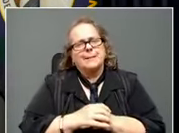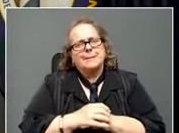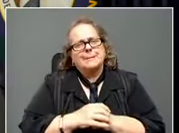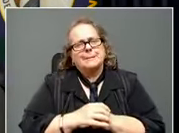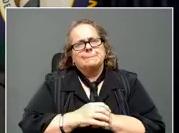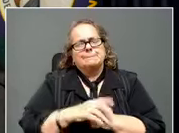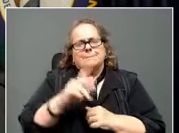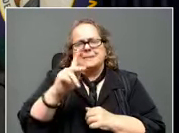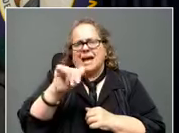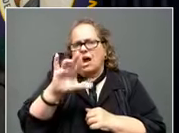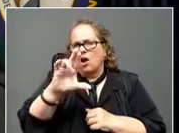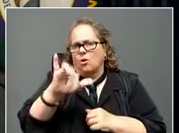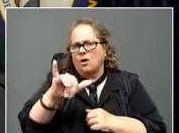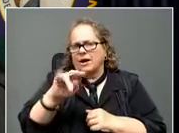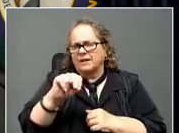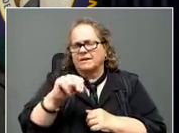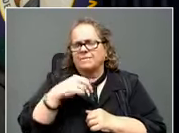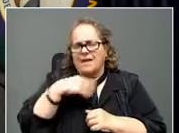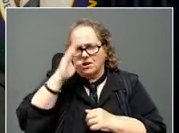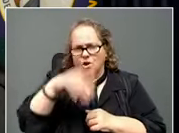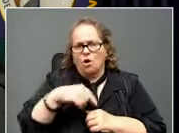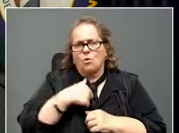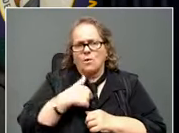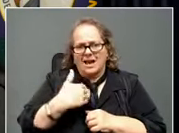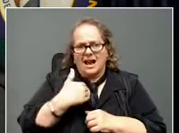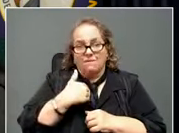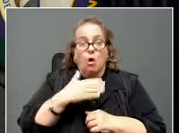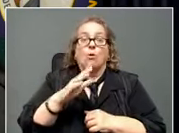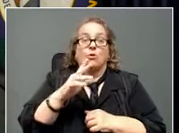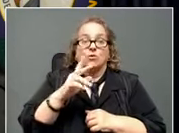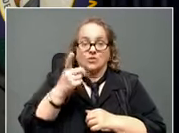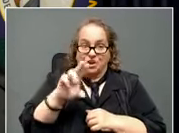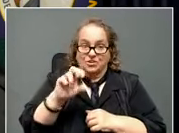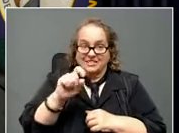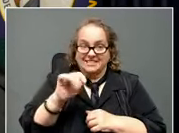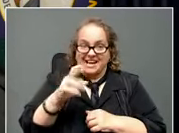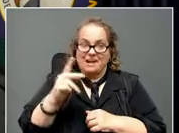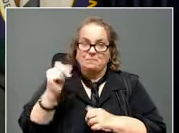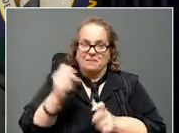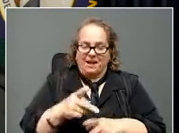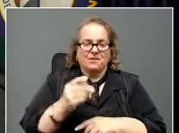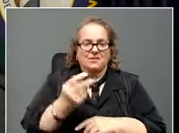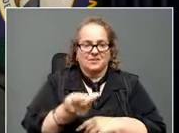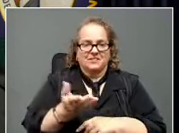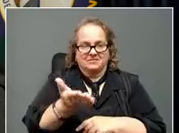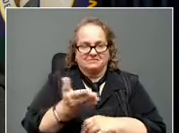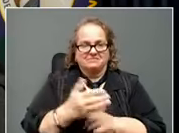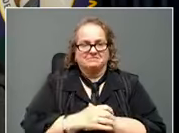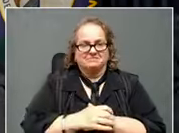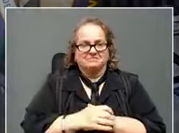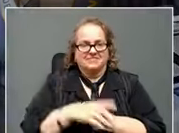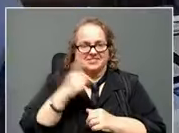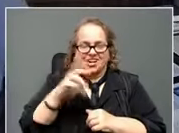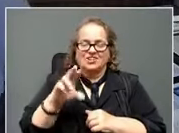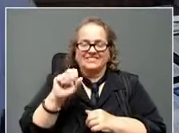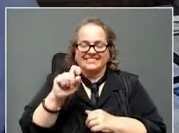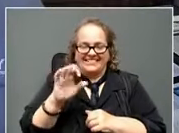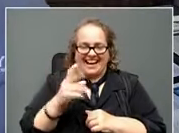we have reporting measures. He's back. Okay. Let's go over to Dr. Stack.